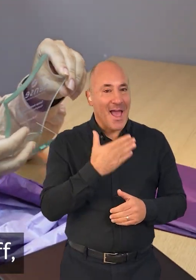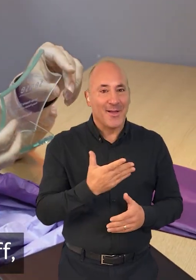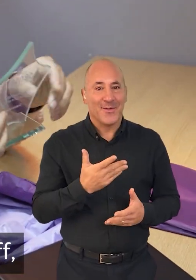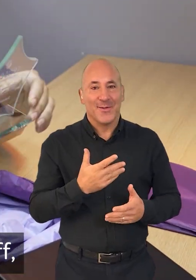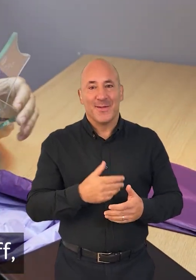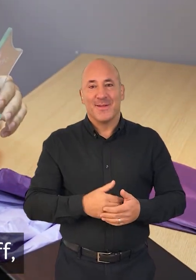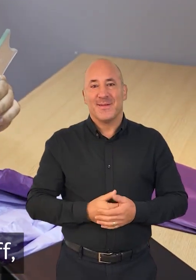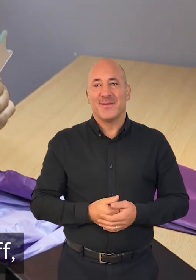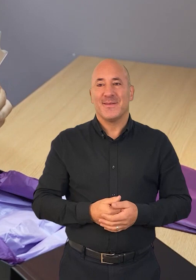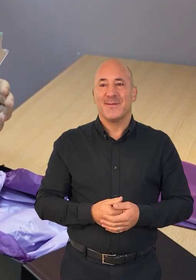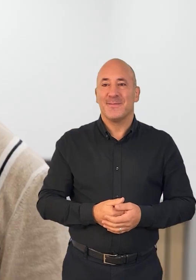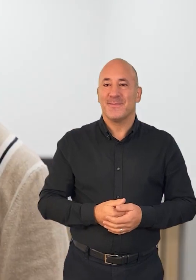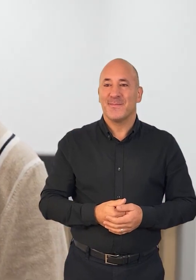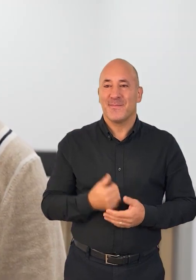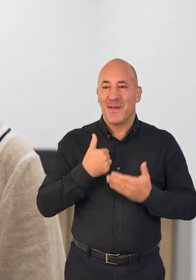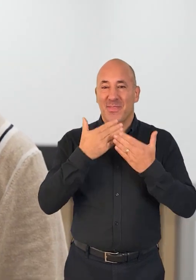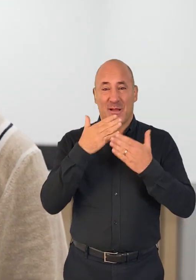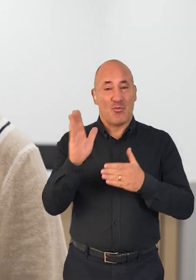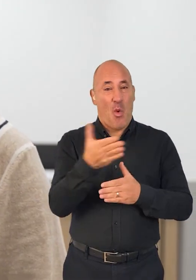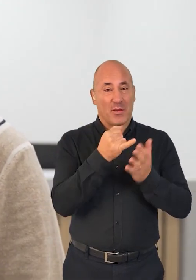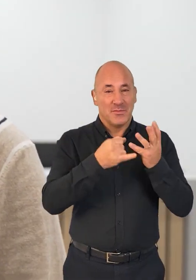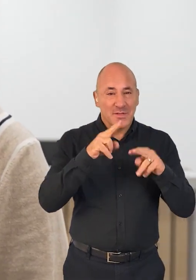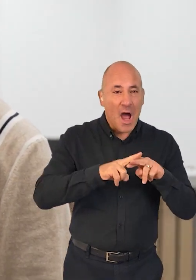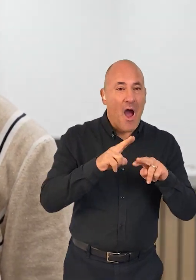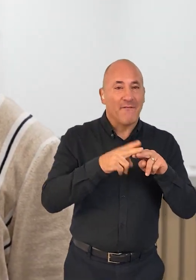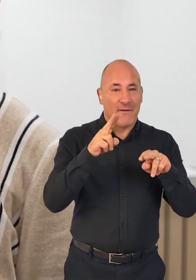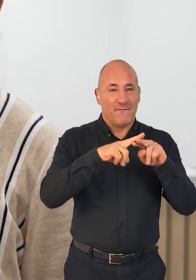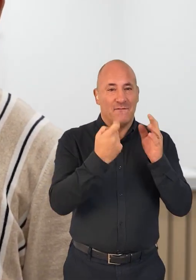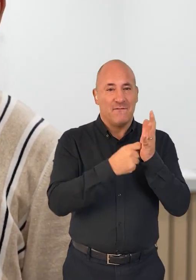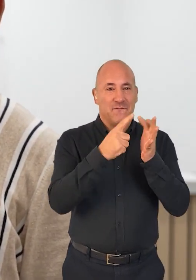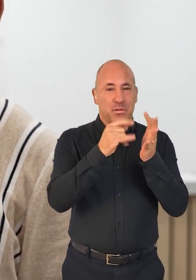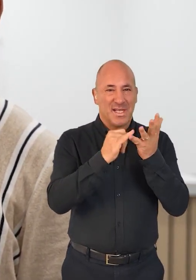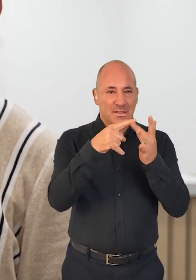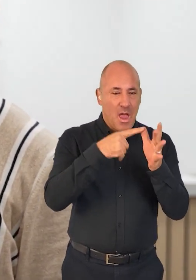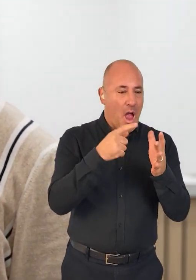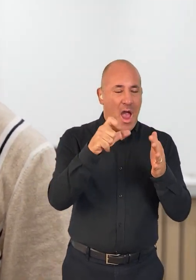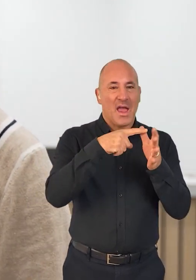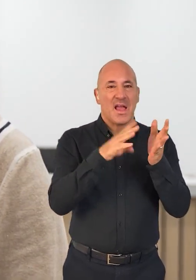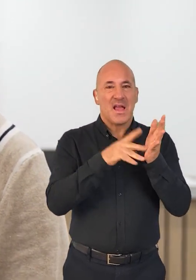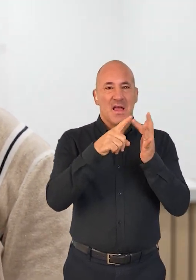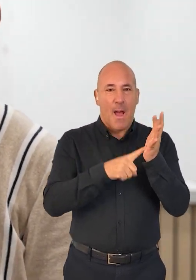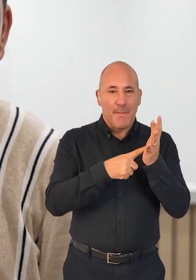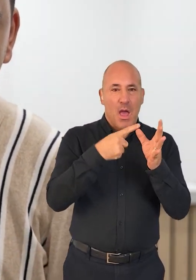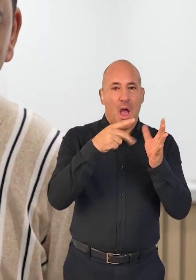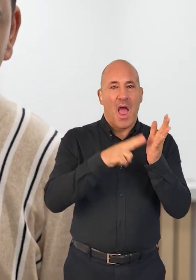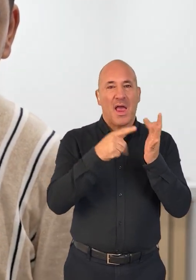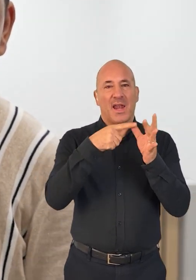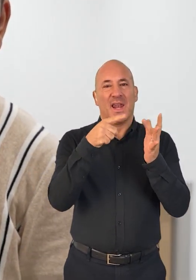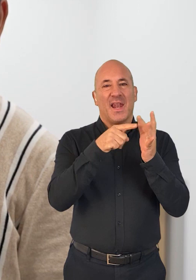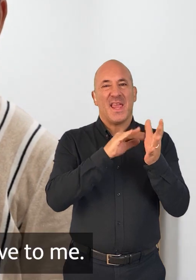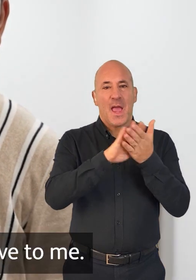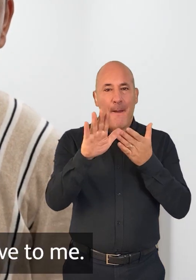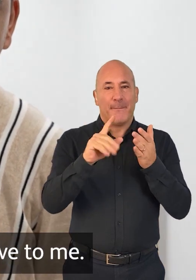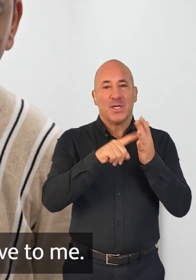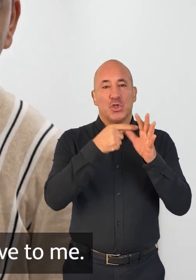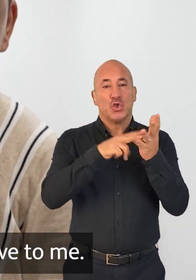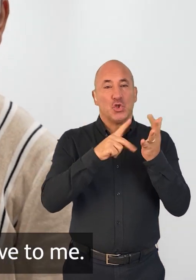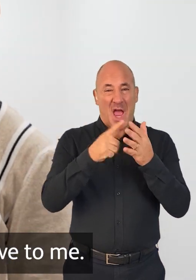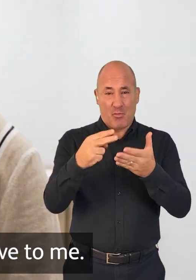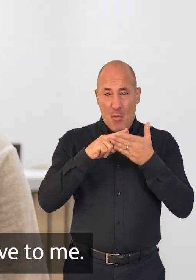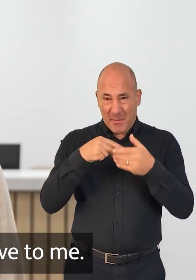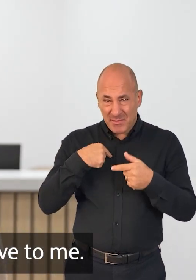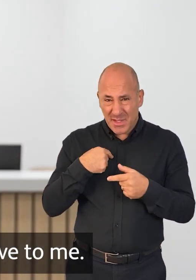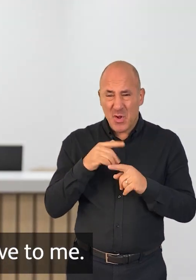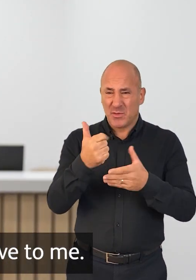thank you, all the staff called Frida, Camilla, Neve, and Jane nominate me. And thank you all